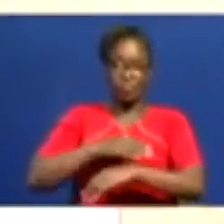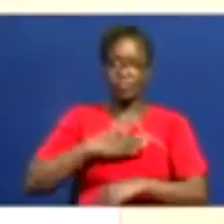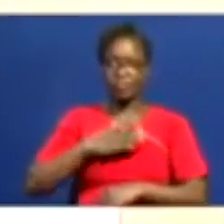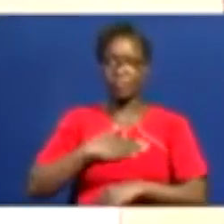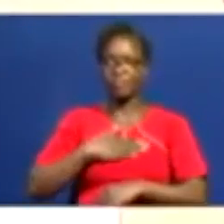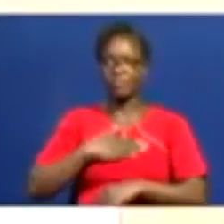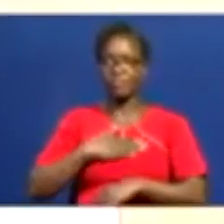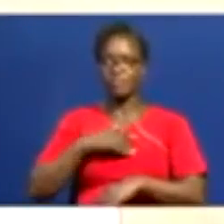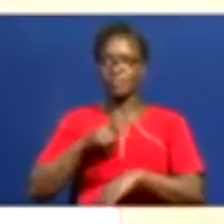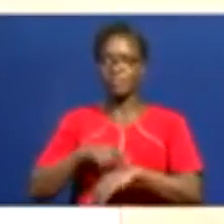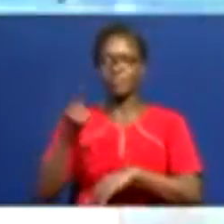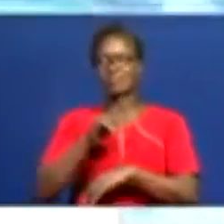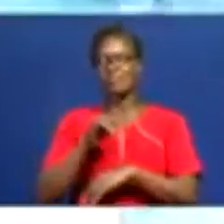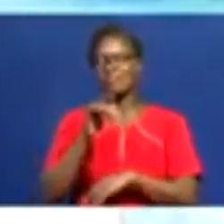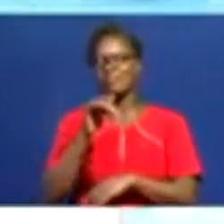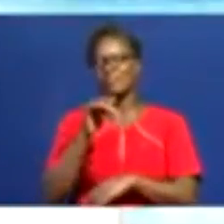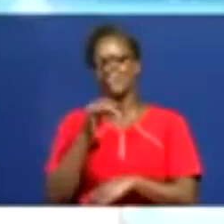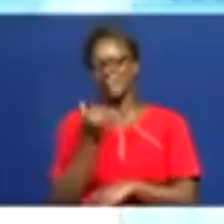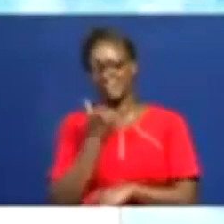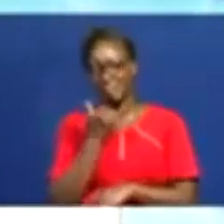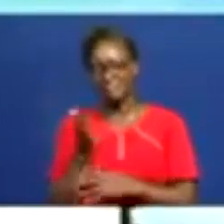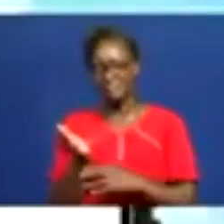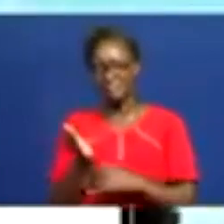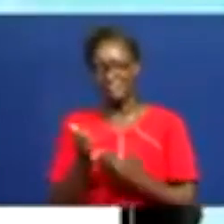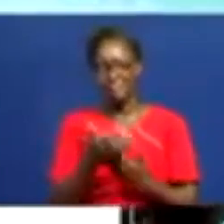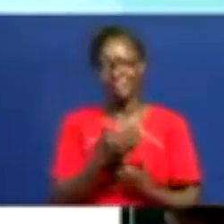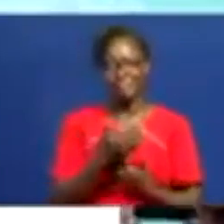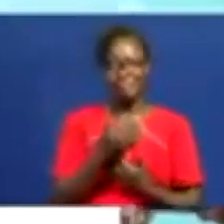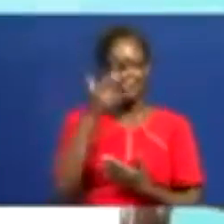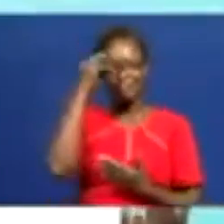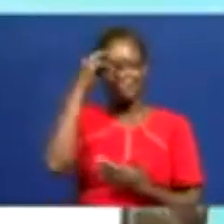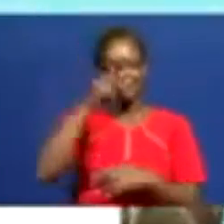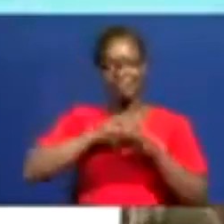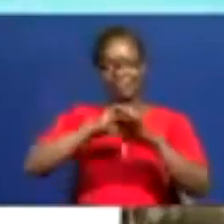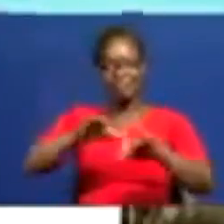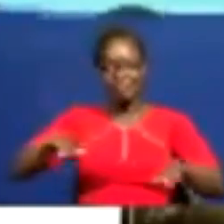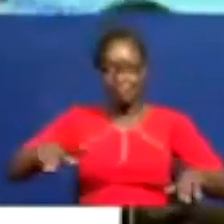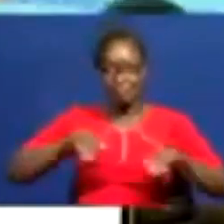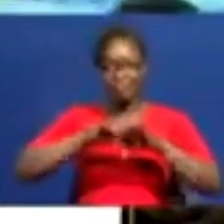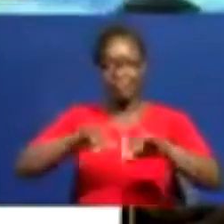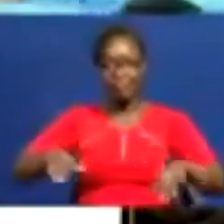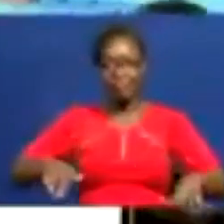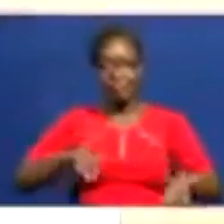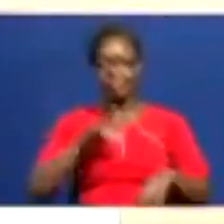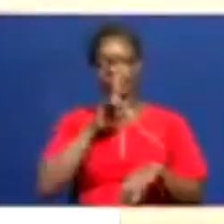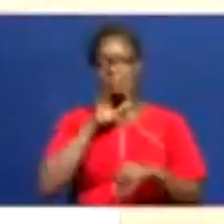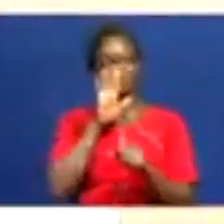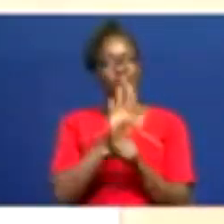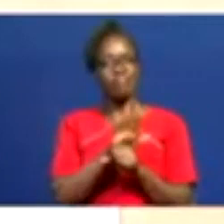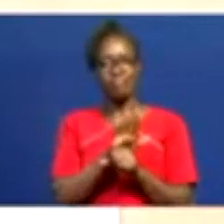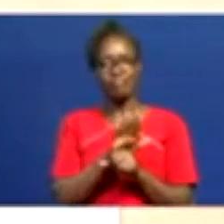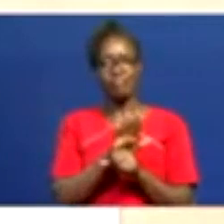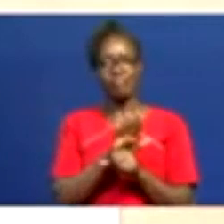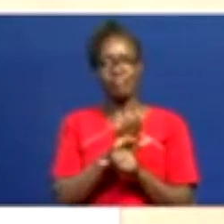don't go right, I tend to collect my thoughts when I'm swimming. And since when you swim a lot, it's usually silent. So it's